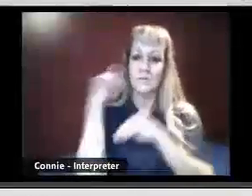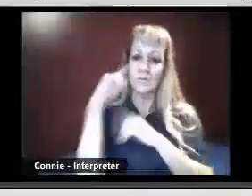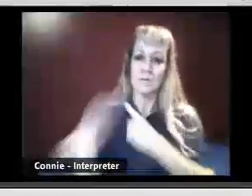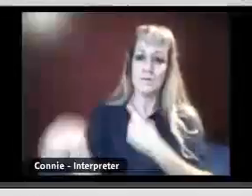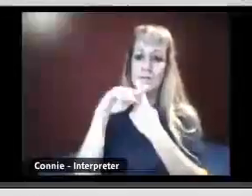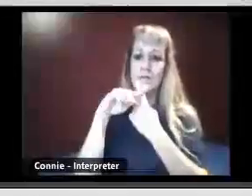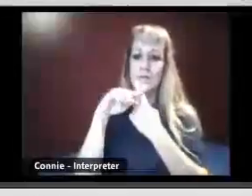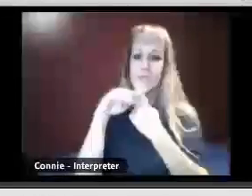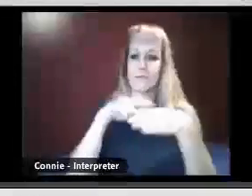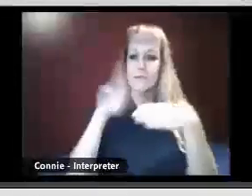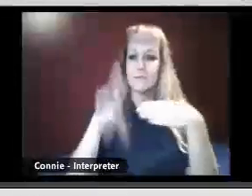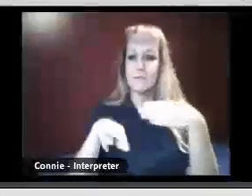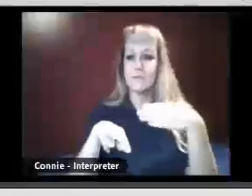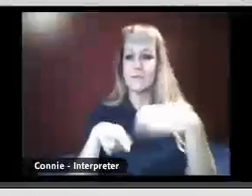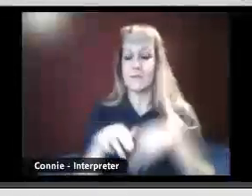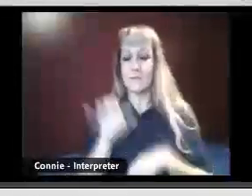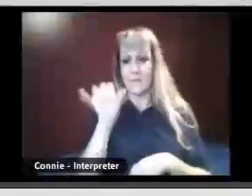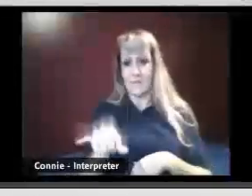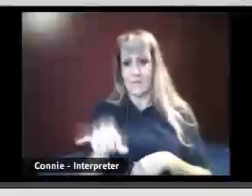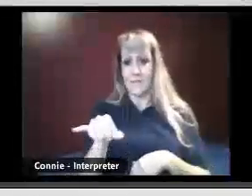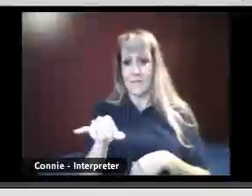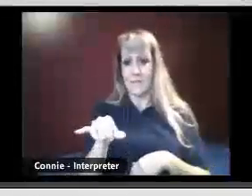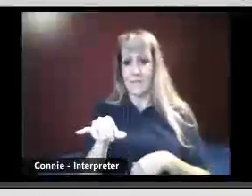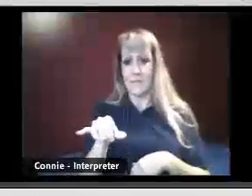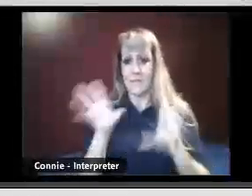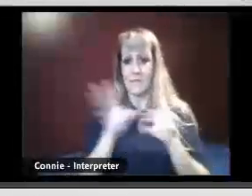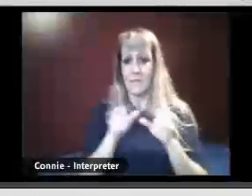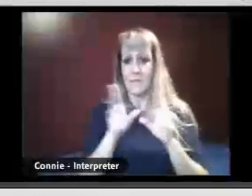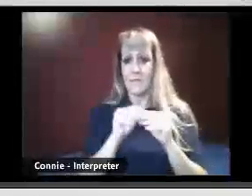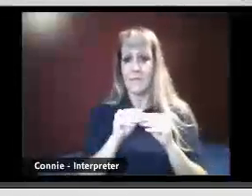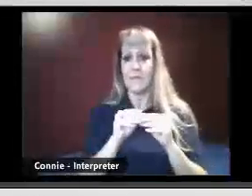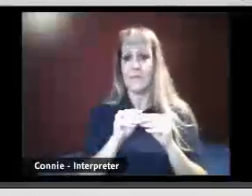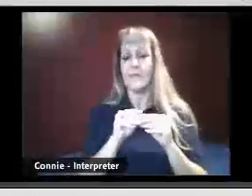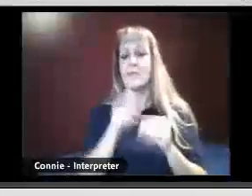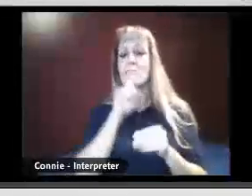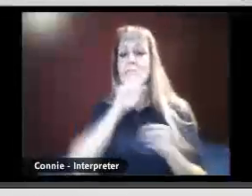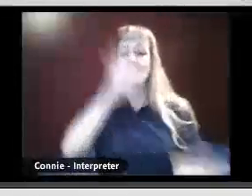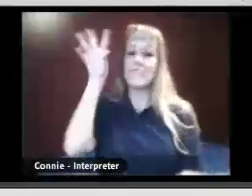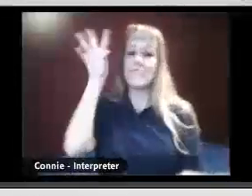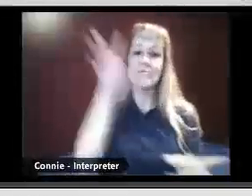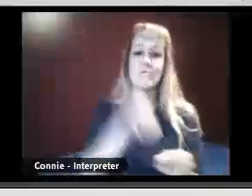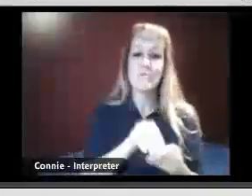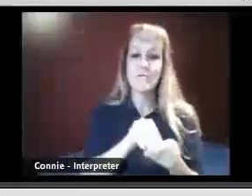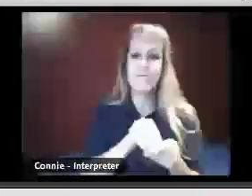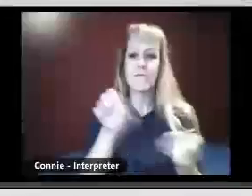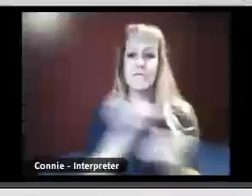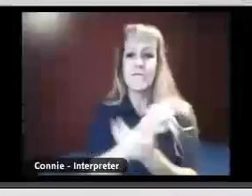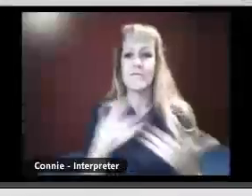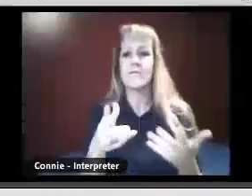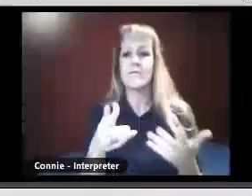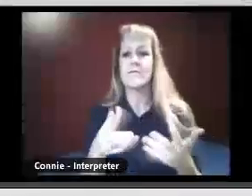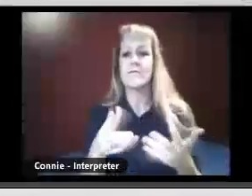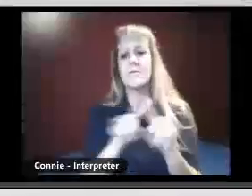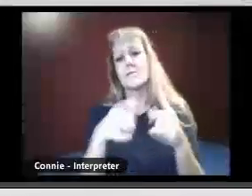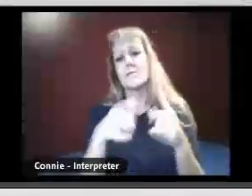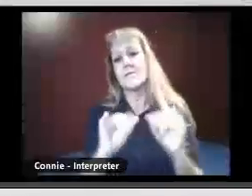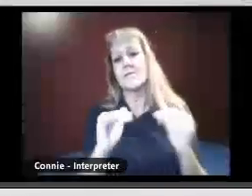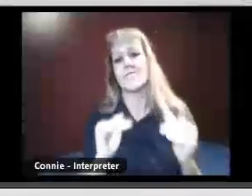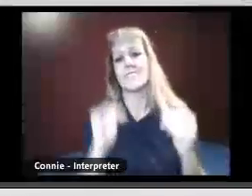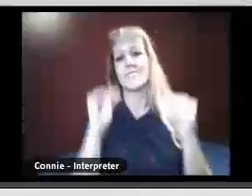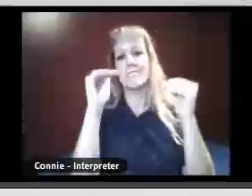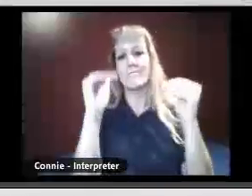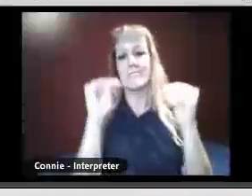we will be doing in that session is really a compilation of a lot of things, but also taking it to another level as to how do